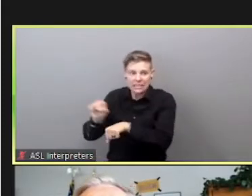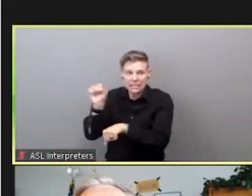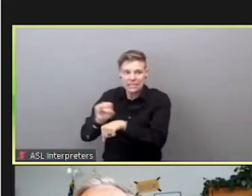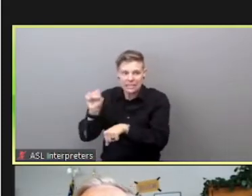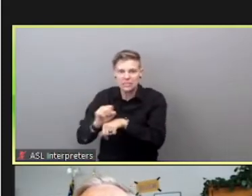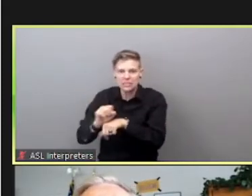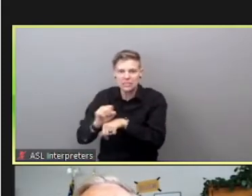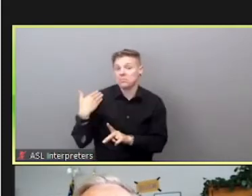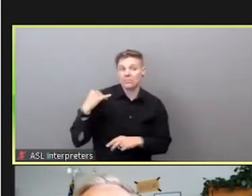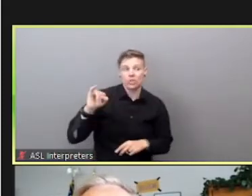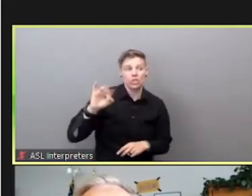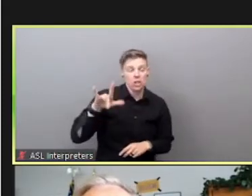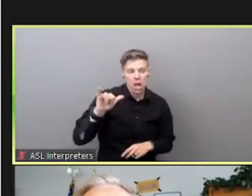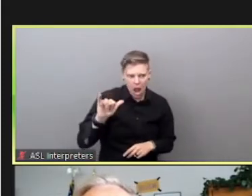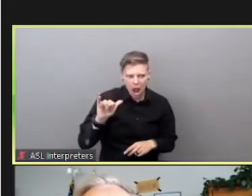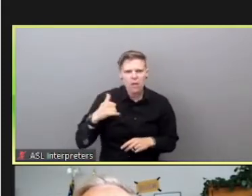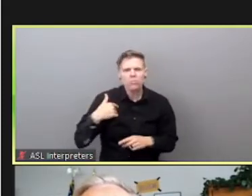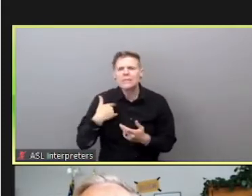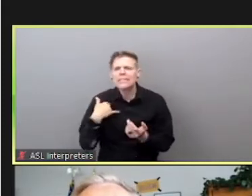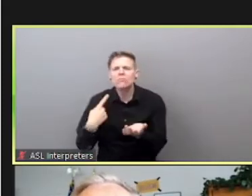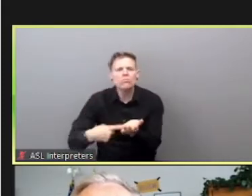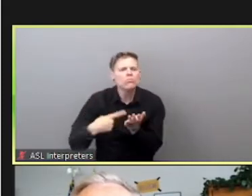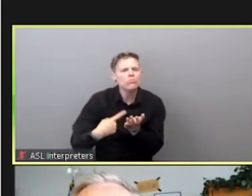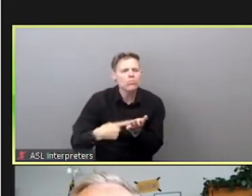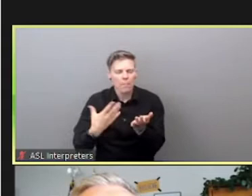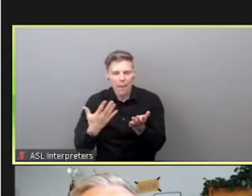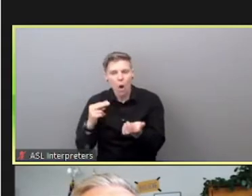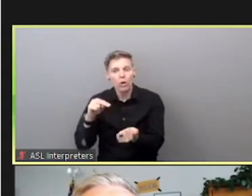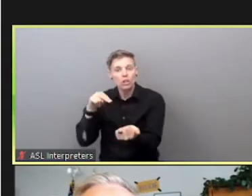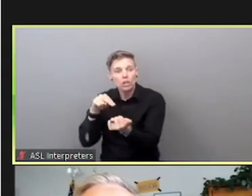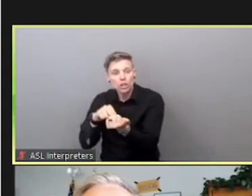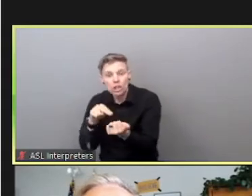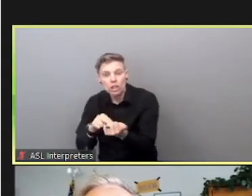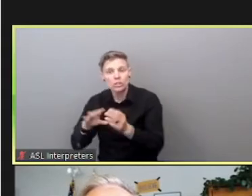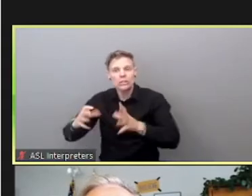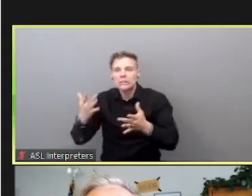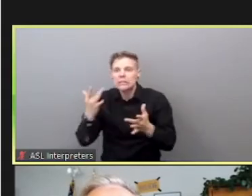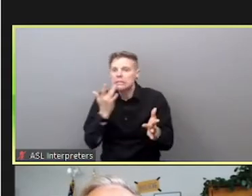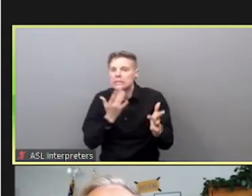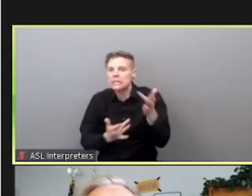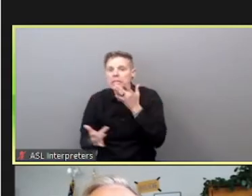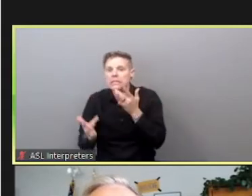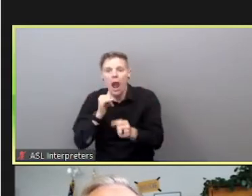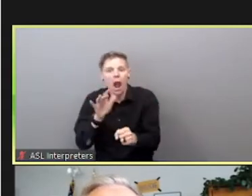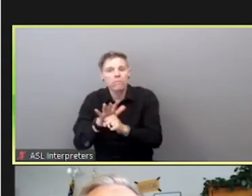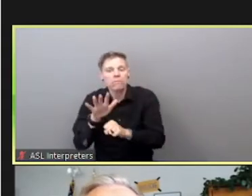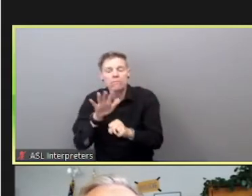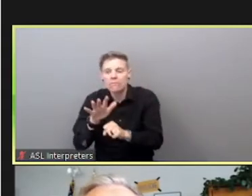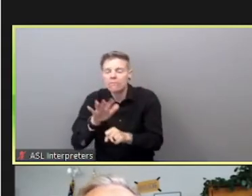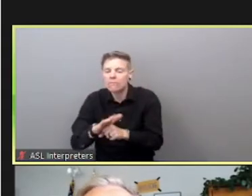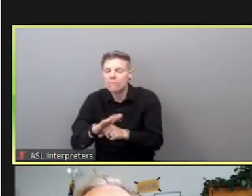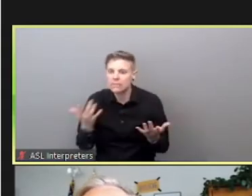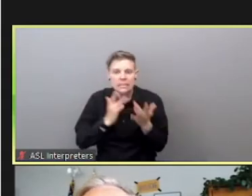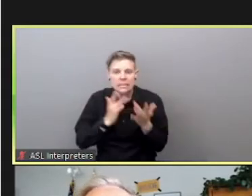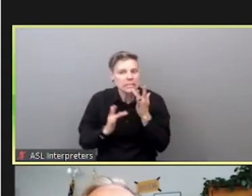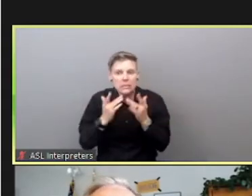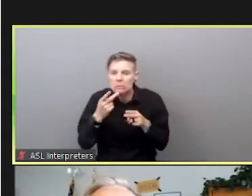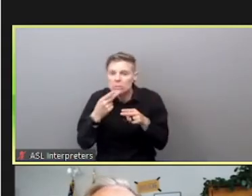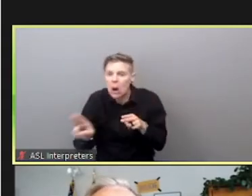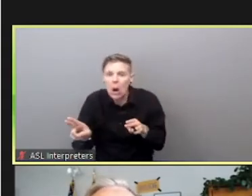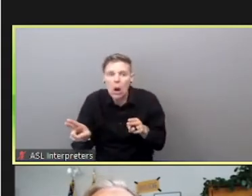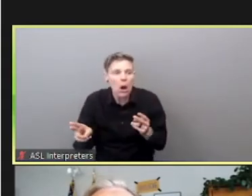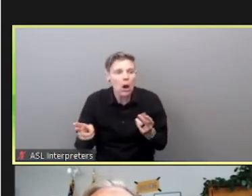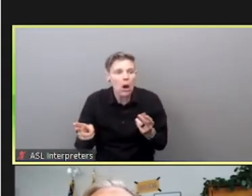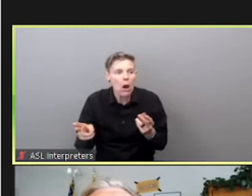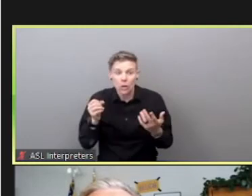impending nursing shortage, which became clearly a factor in August that has persisted. The state is